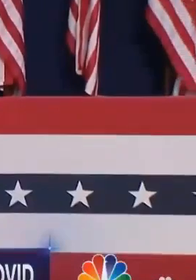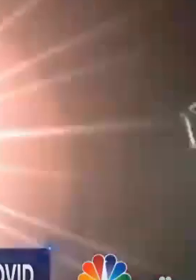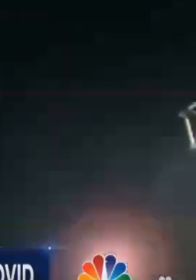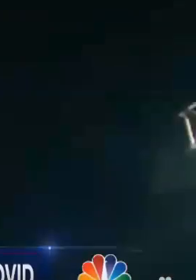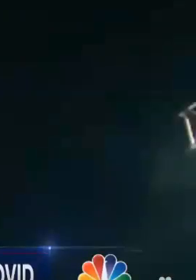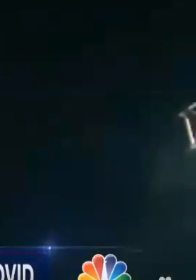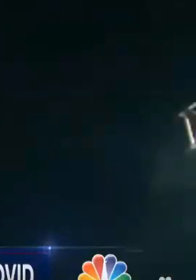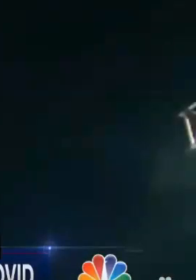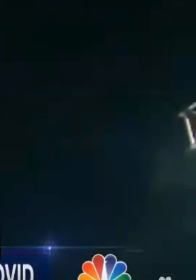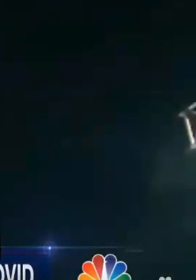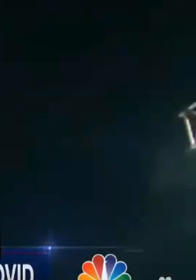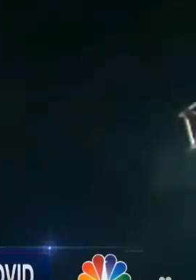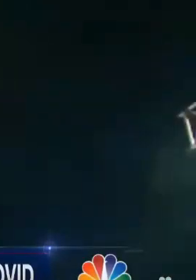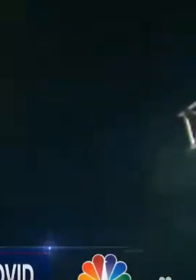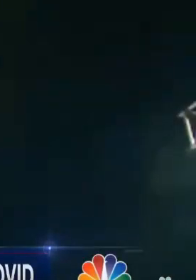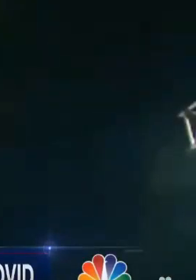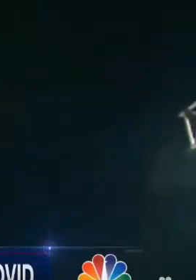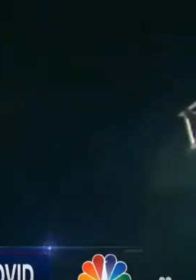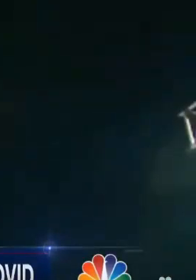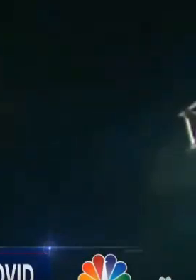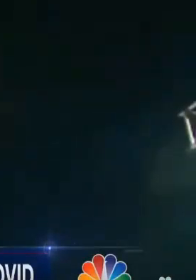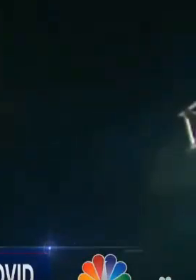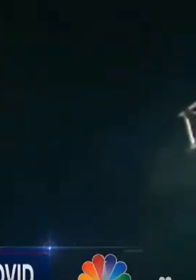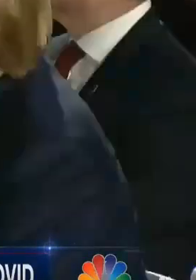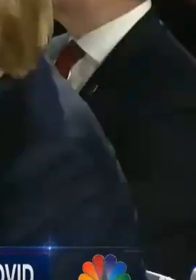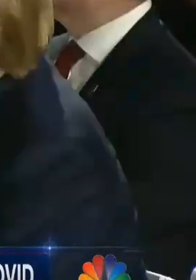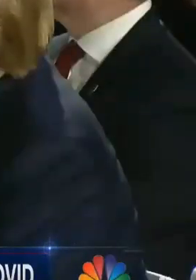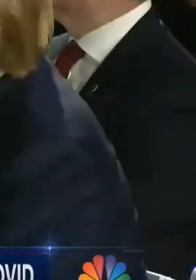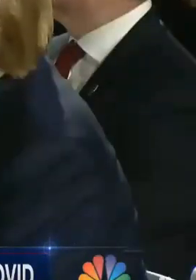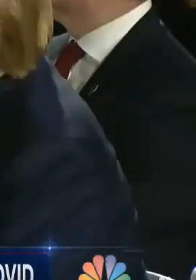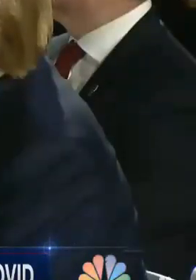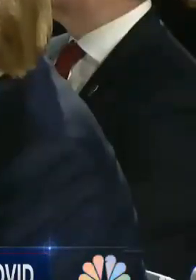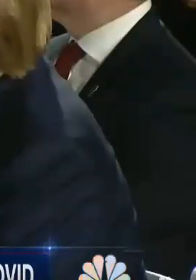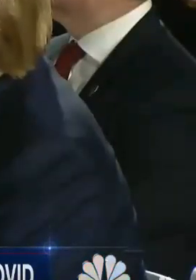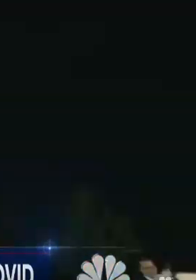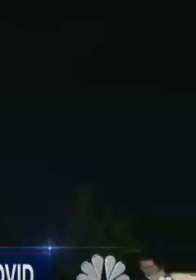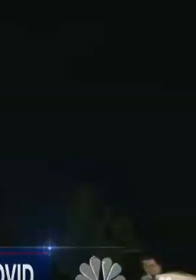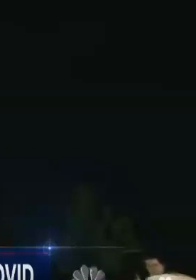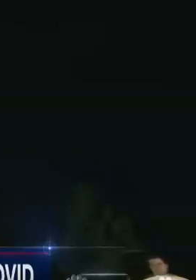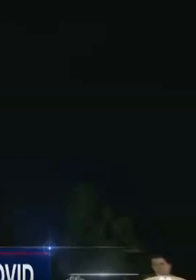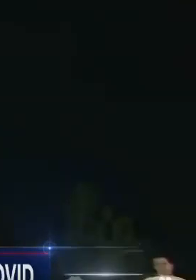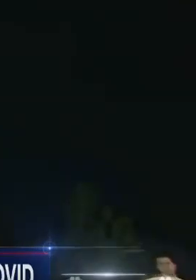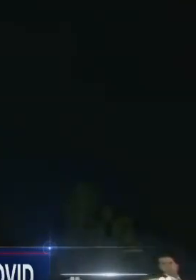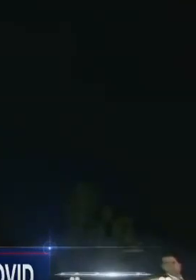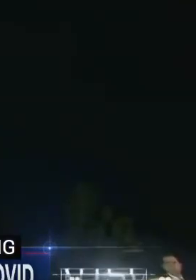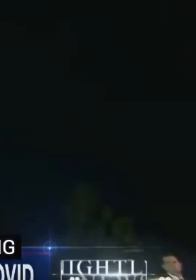spectacle, starting with the show in the sky over Mount Rushmore Friday night.